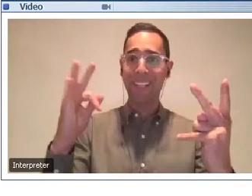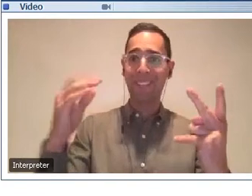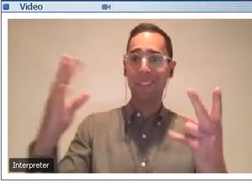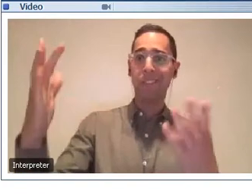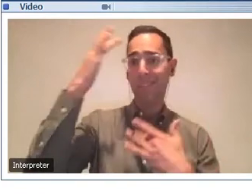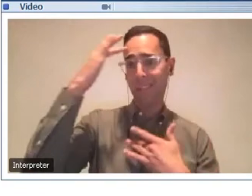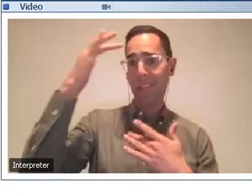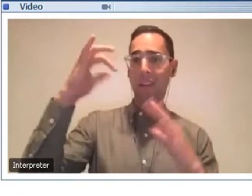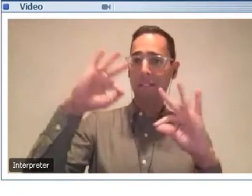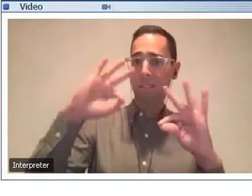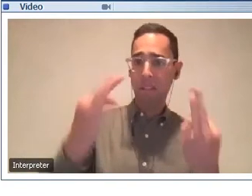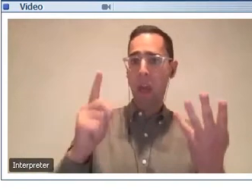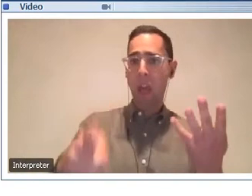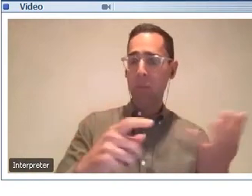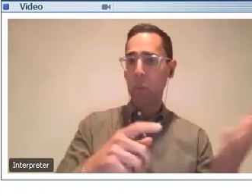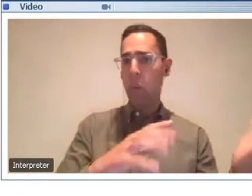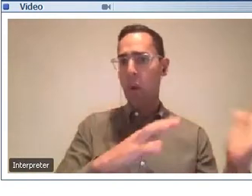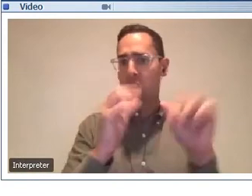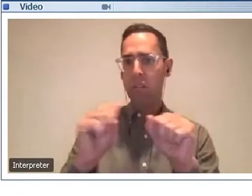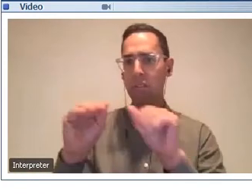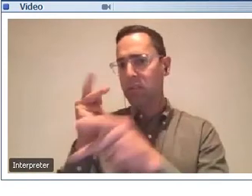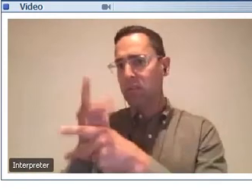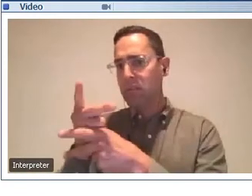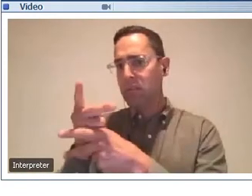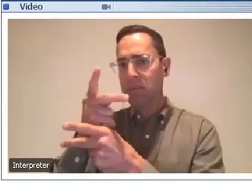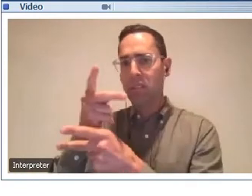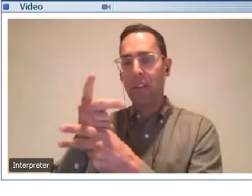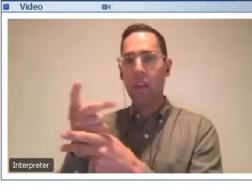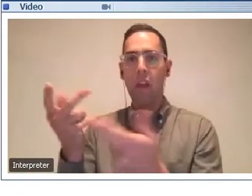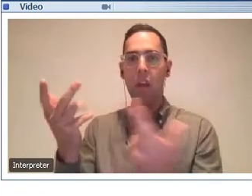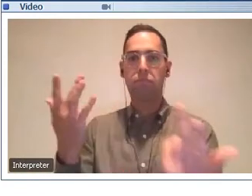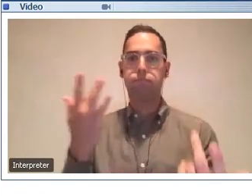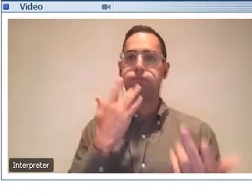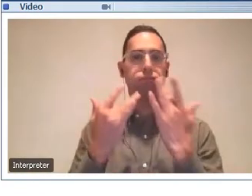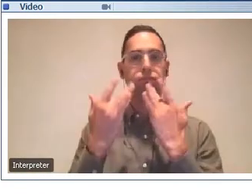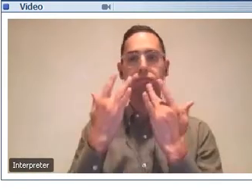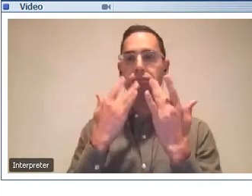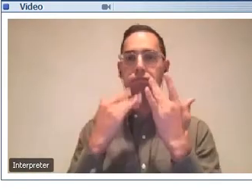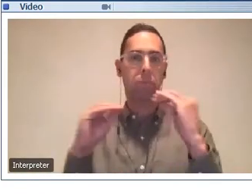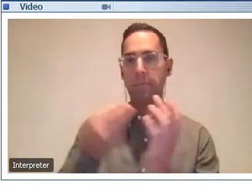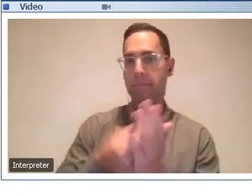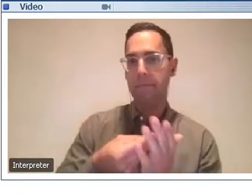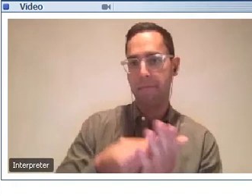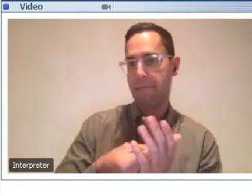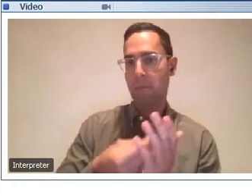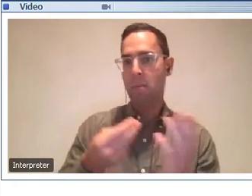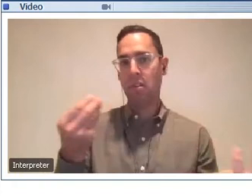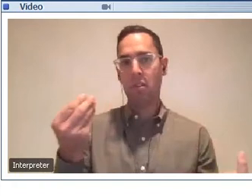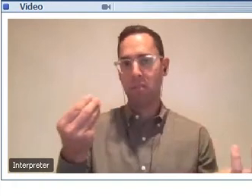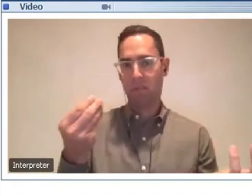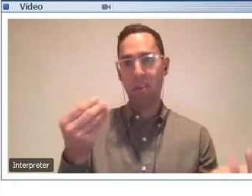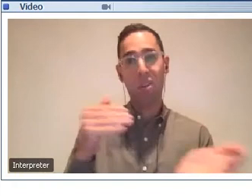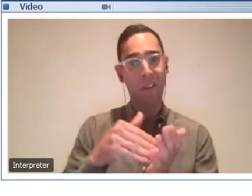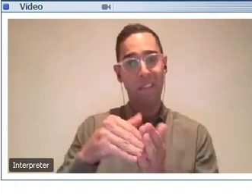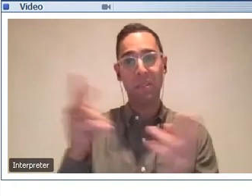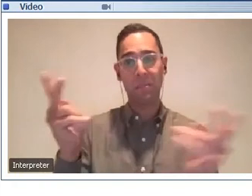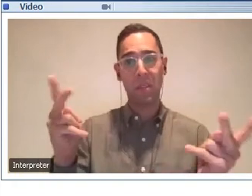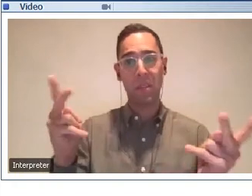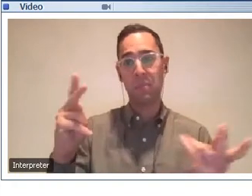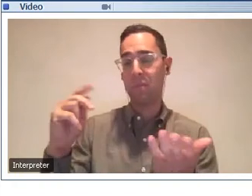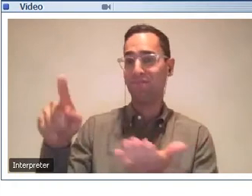but either have to cobble together existing accrued leave or in all too many cases are not able to access pay while